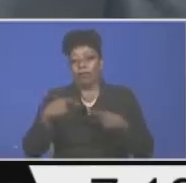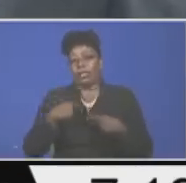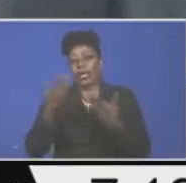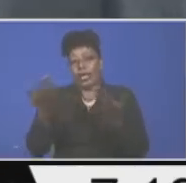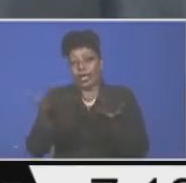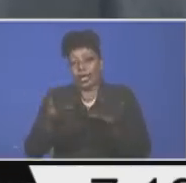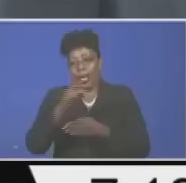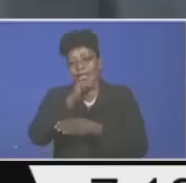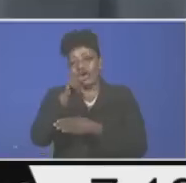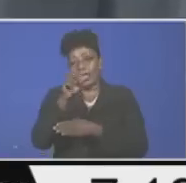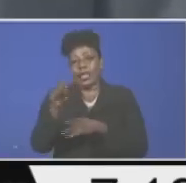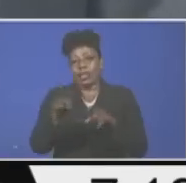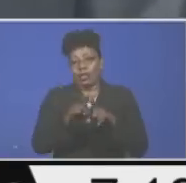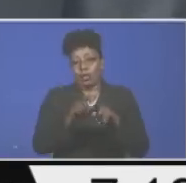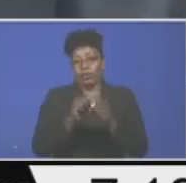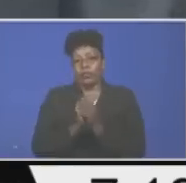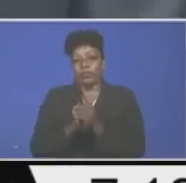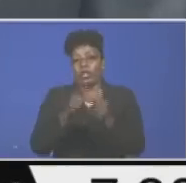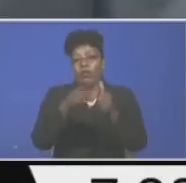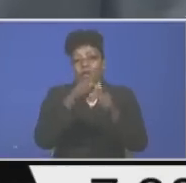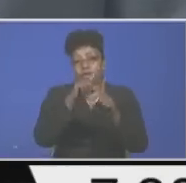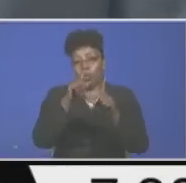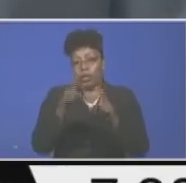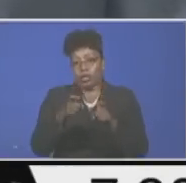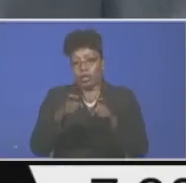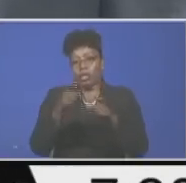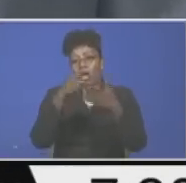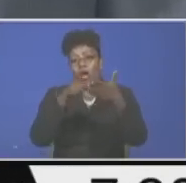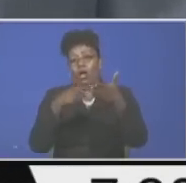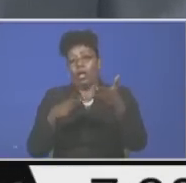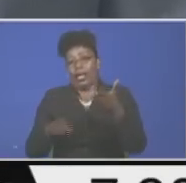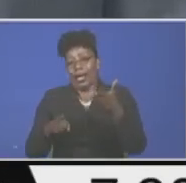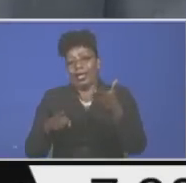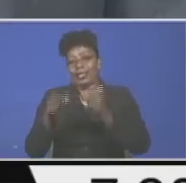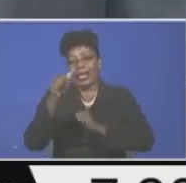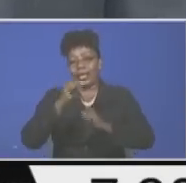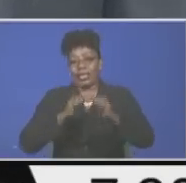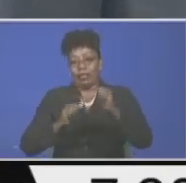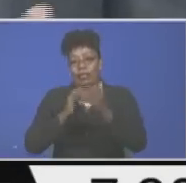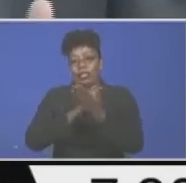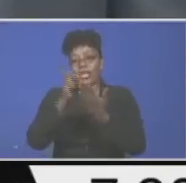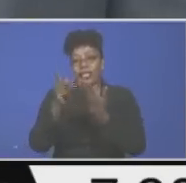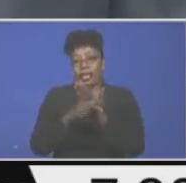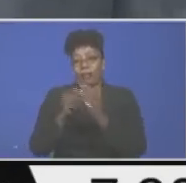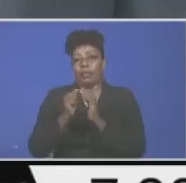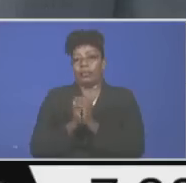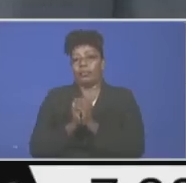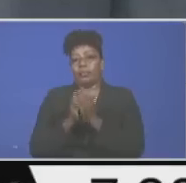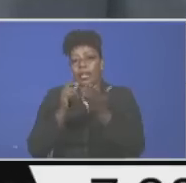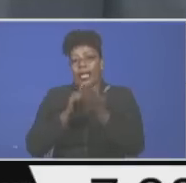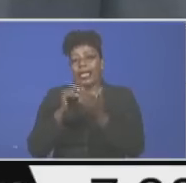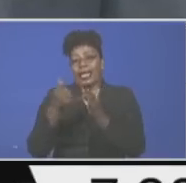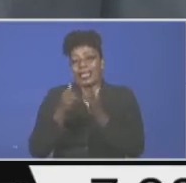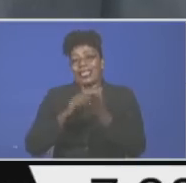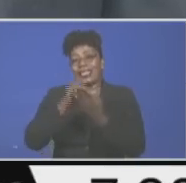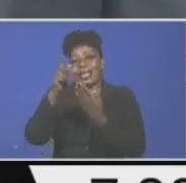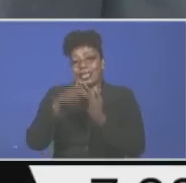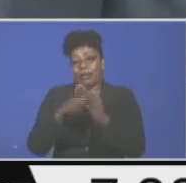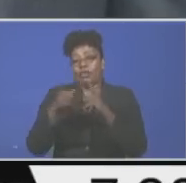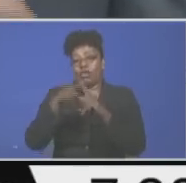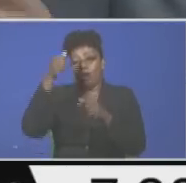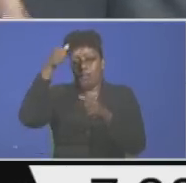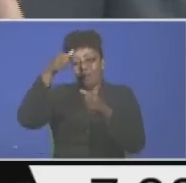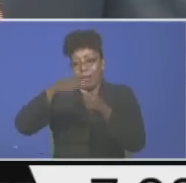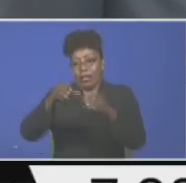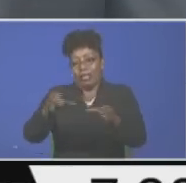and thanks to ZNS as well. First of all, Mr. Chipman, outline the activities marking a September to Remember. Yeah, well, it is a September to Remember. The constituency